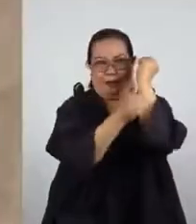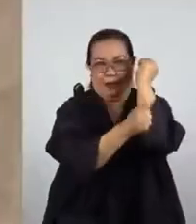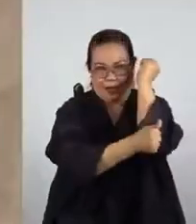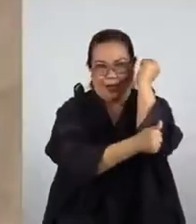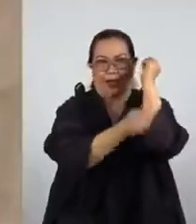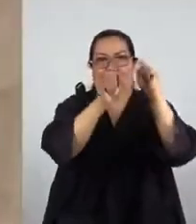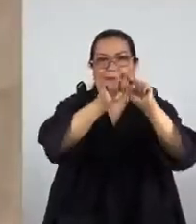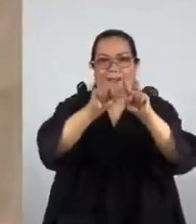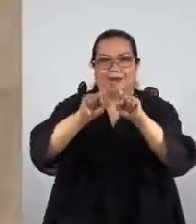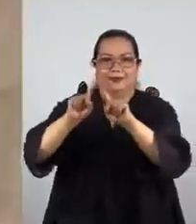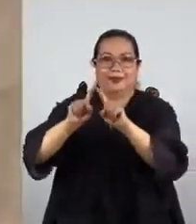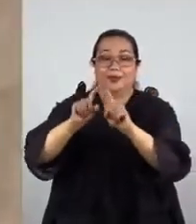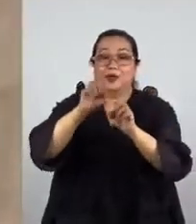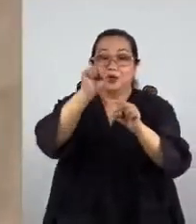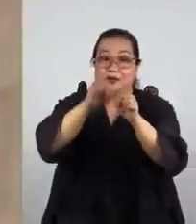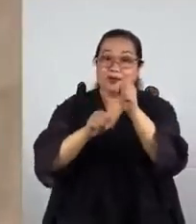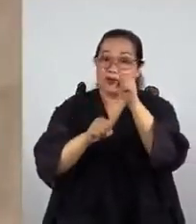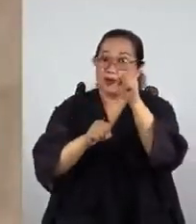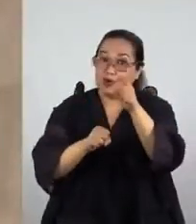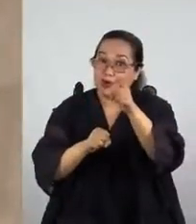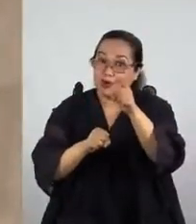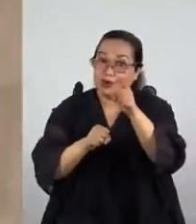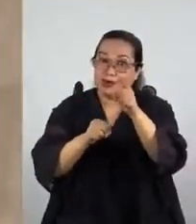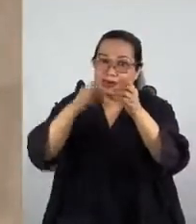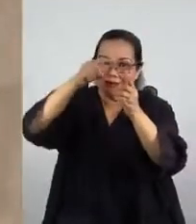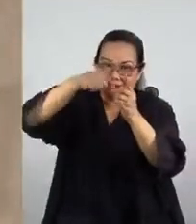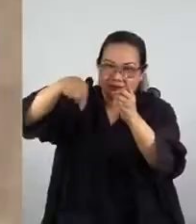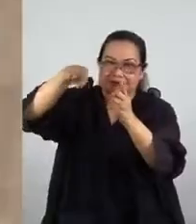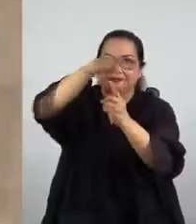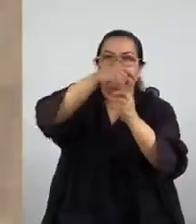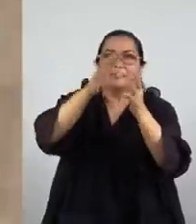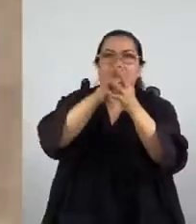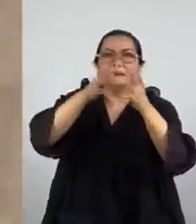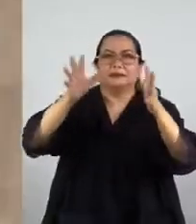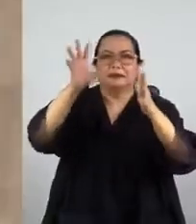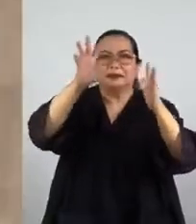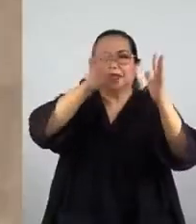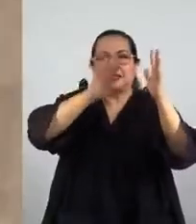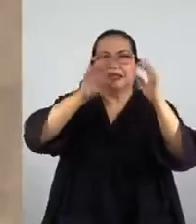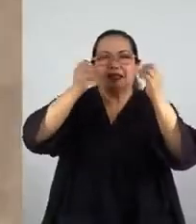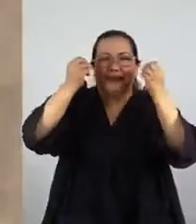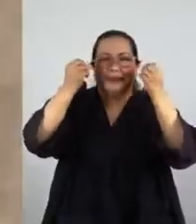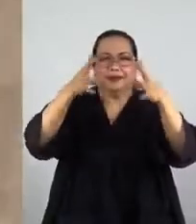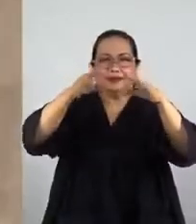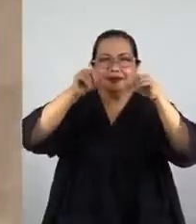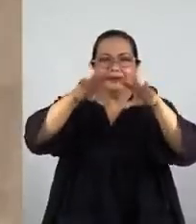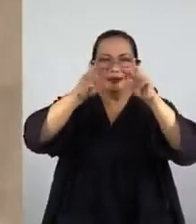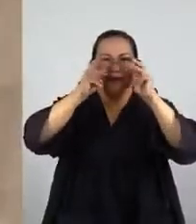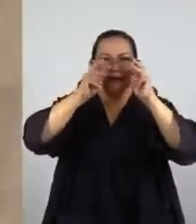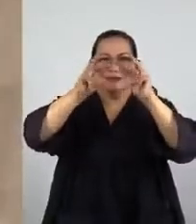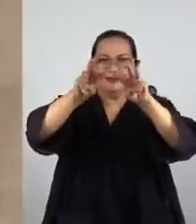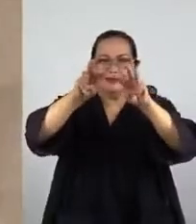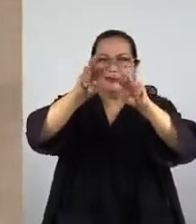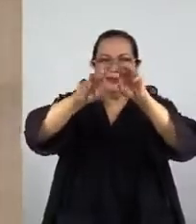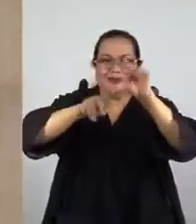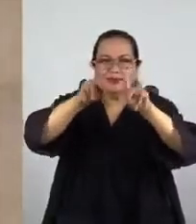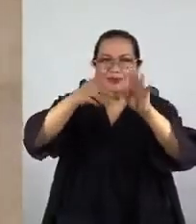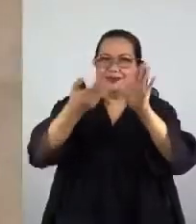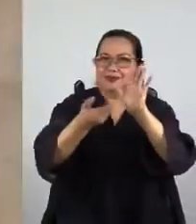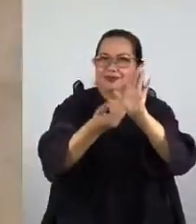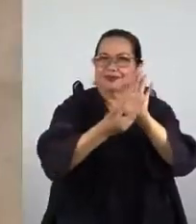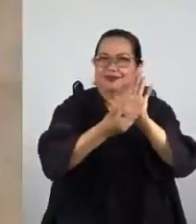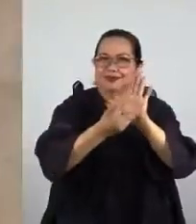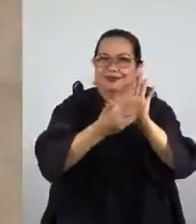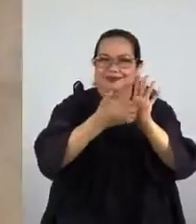then he said, therefore, since we are surrounded by so great a cloud of witnesses, these are the people who have proven their